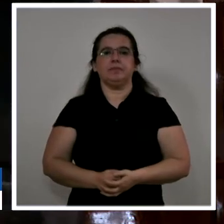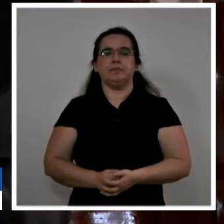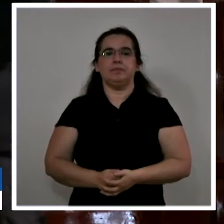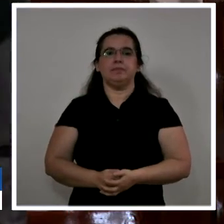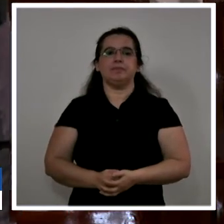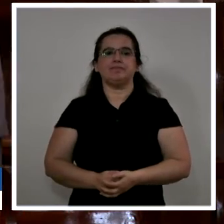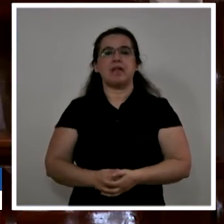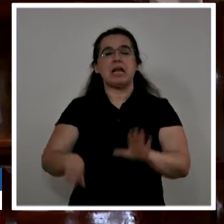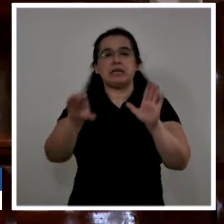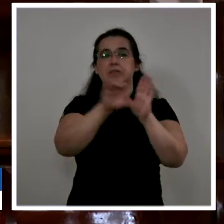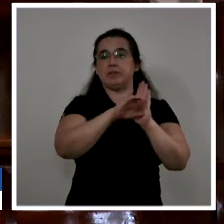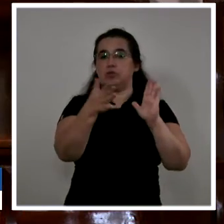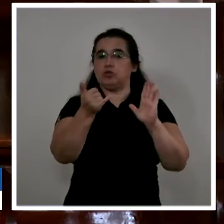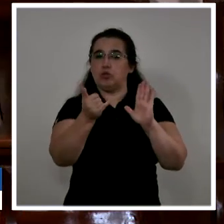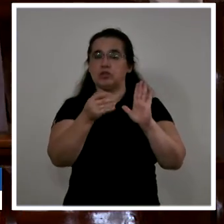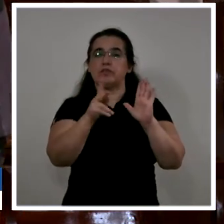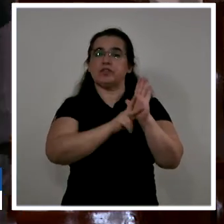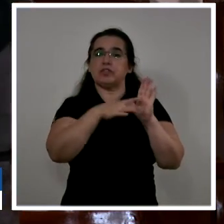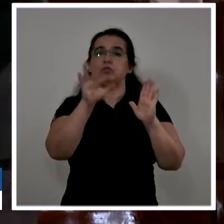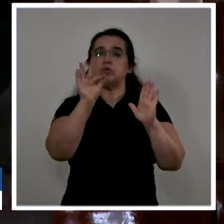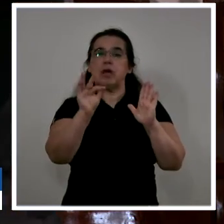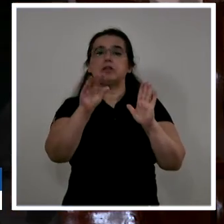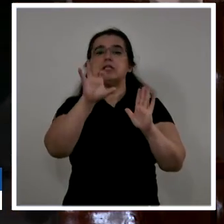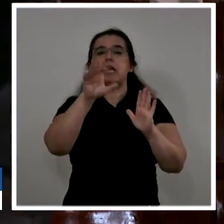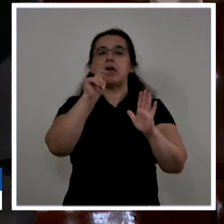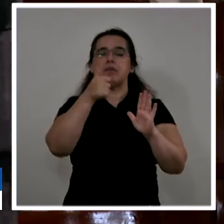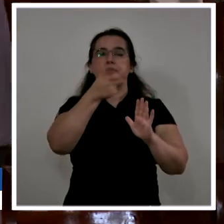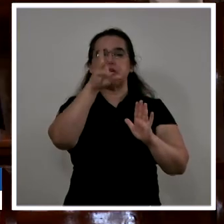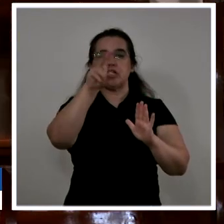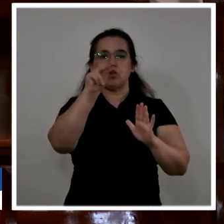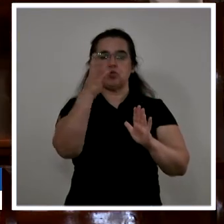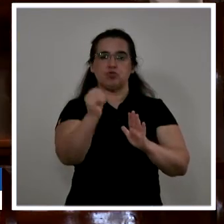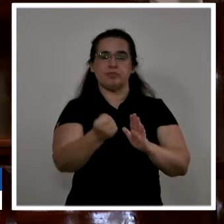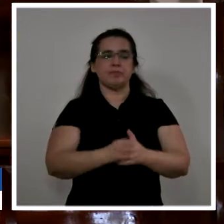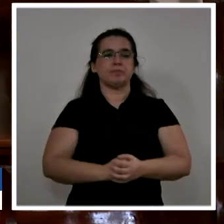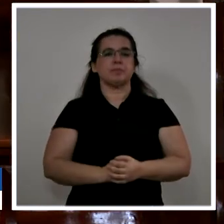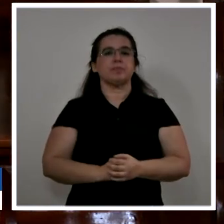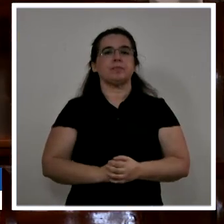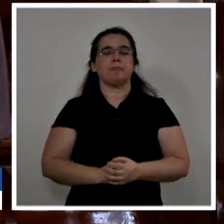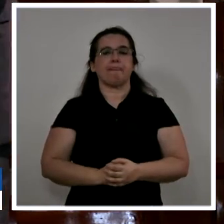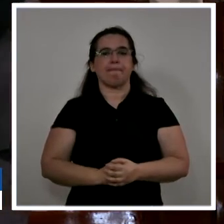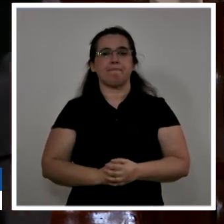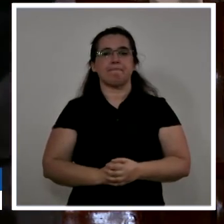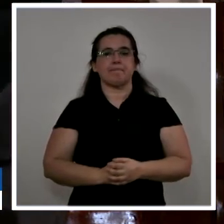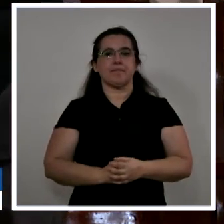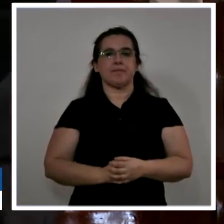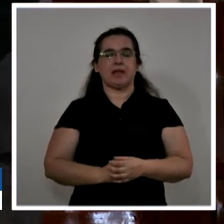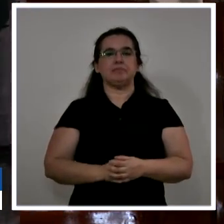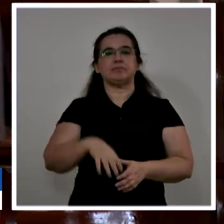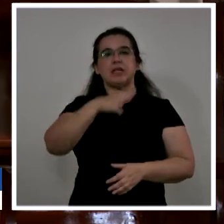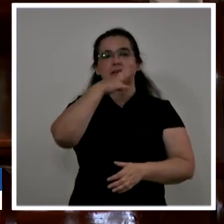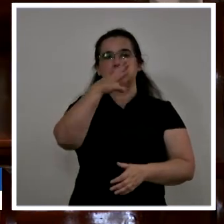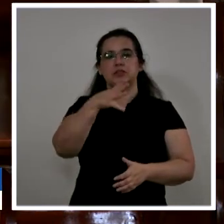12:4, e capítulo 12, versículo 4 de Hebreus, it says that we have not resisted unto bloodshed. Diz